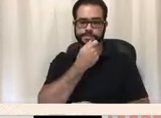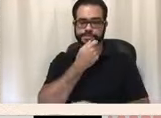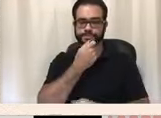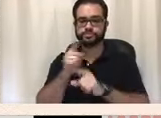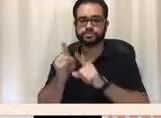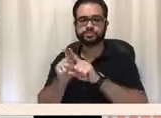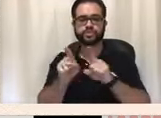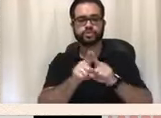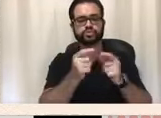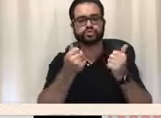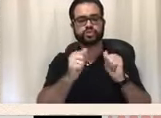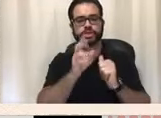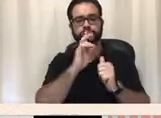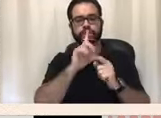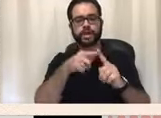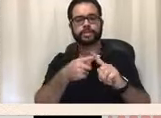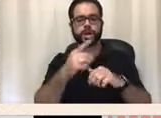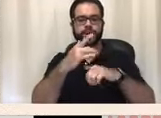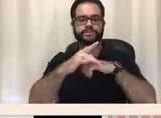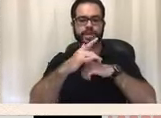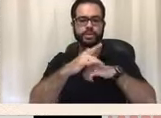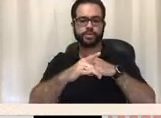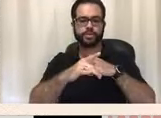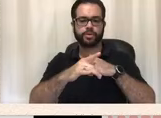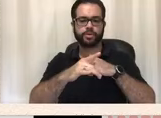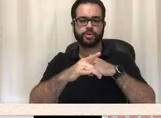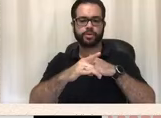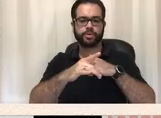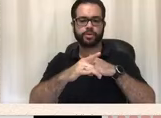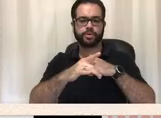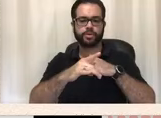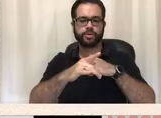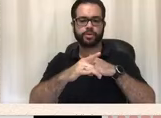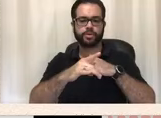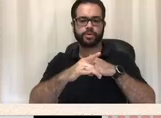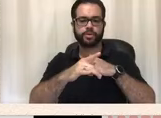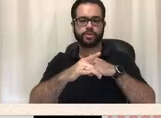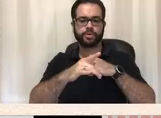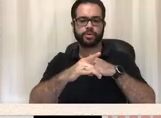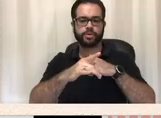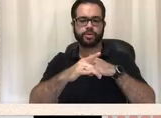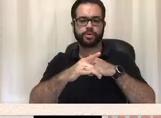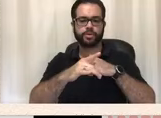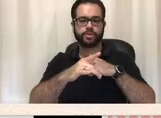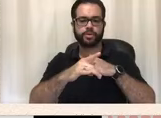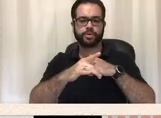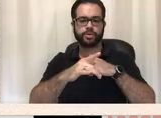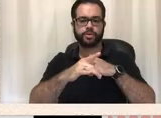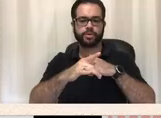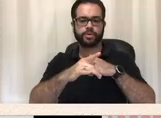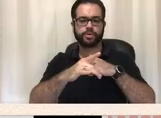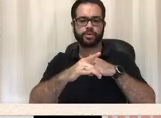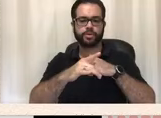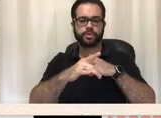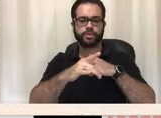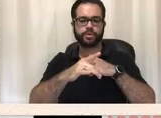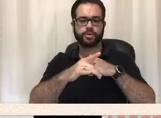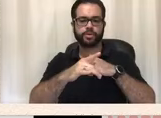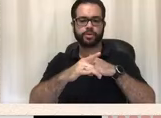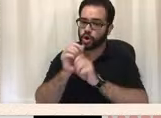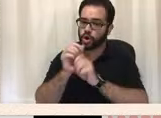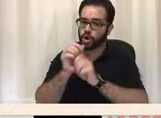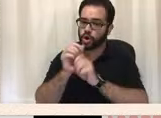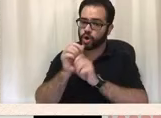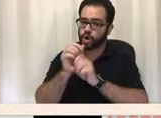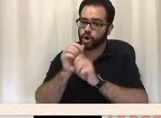when you disagree with the school. We're hoping that you work closely with the district, and I'm sure most of you do,